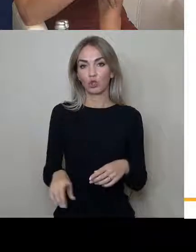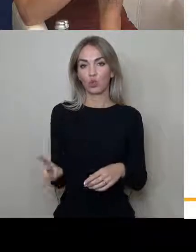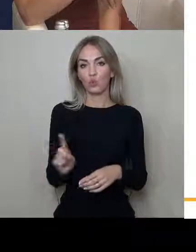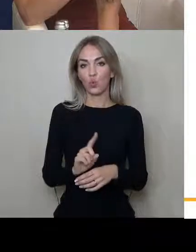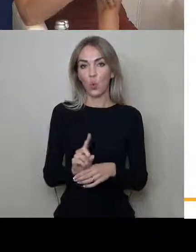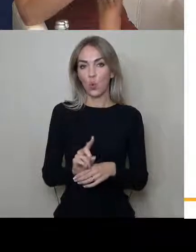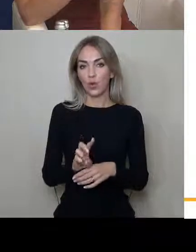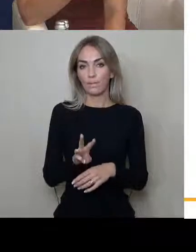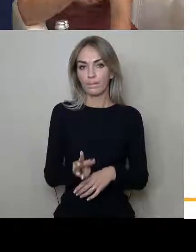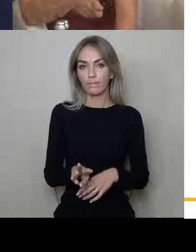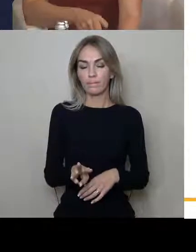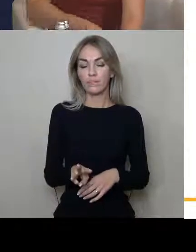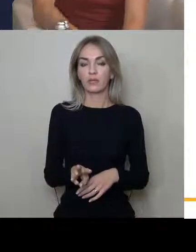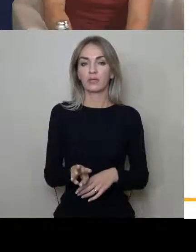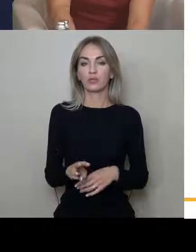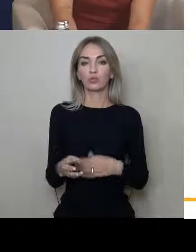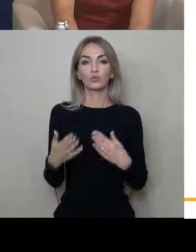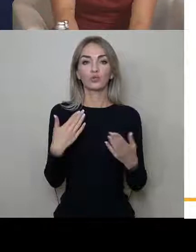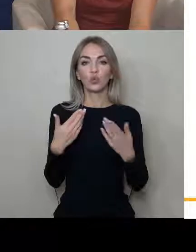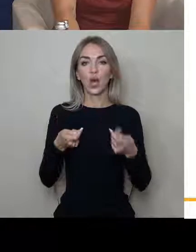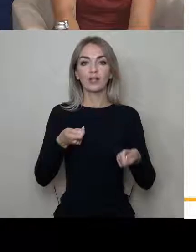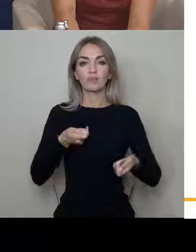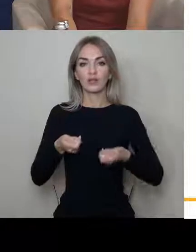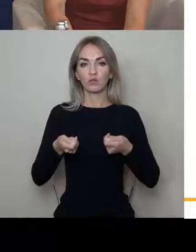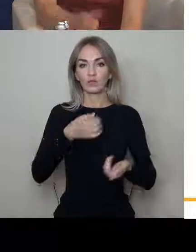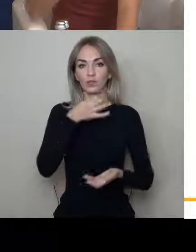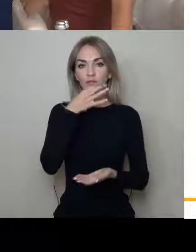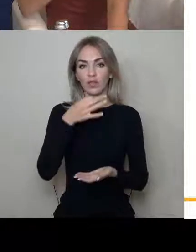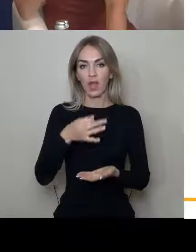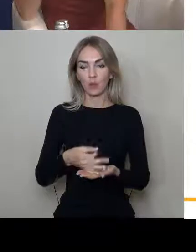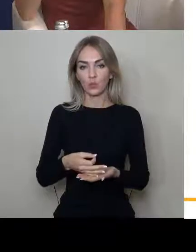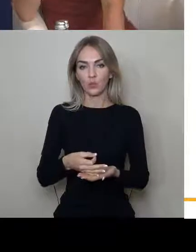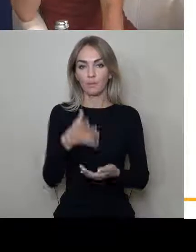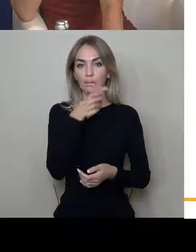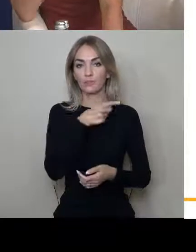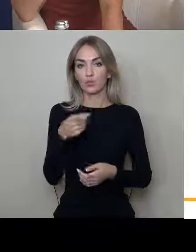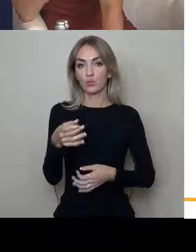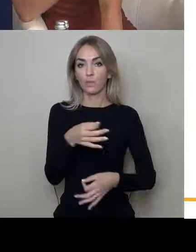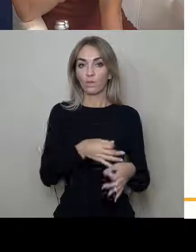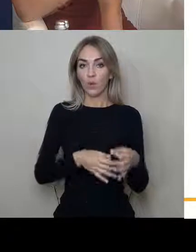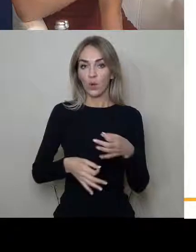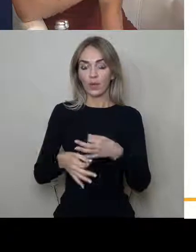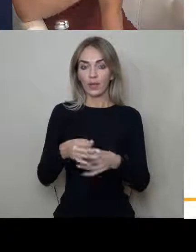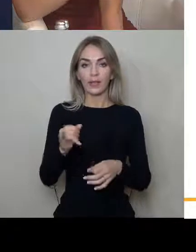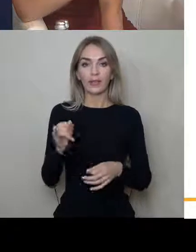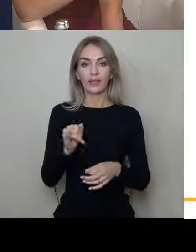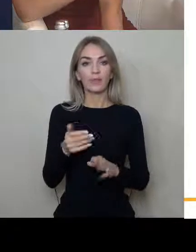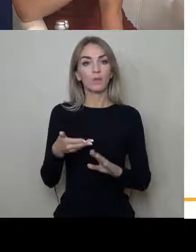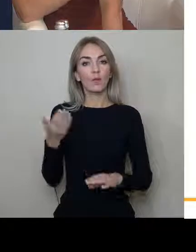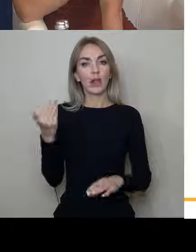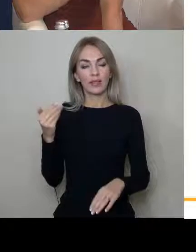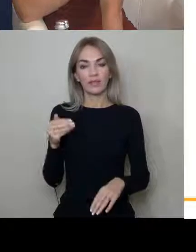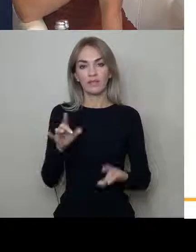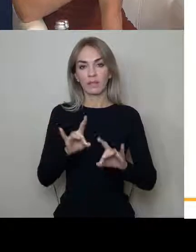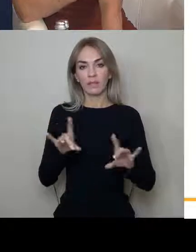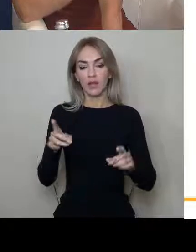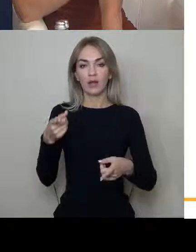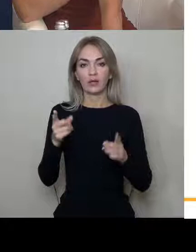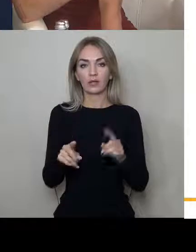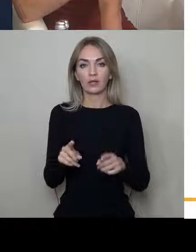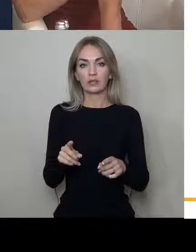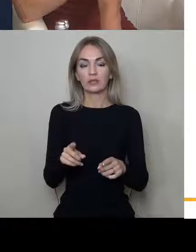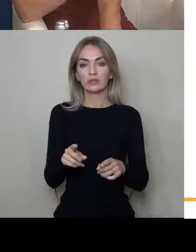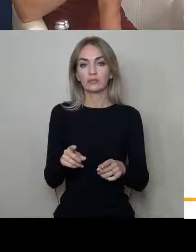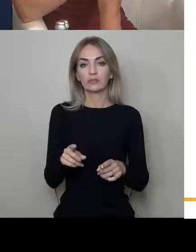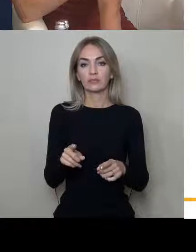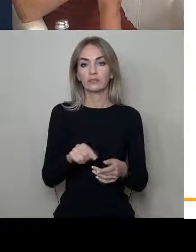We mentioned most of the norms on administrative liability at the previous